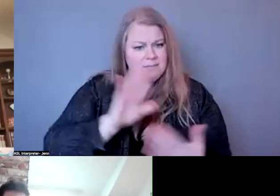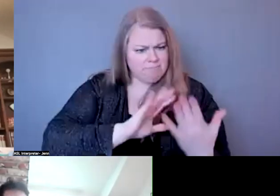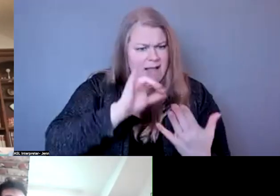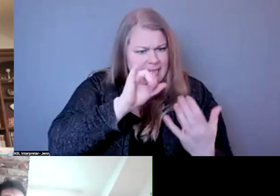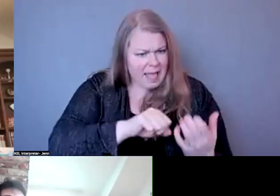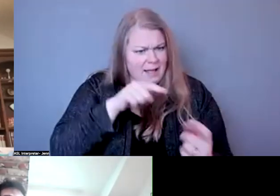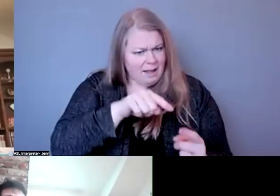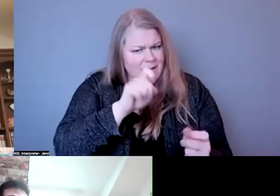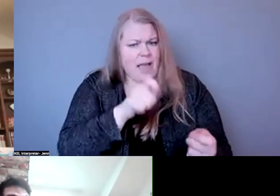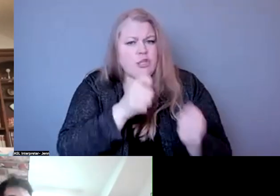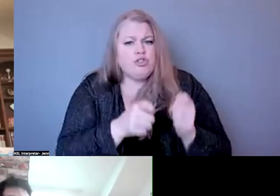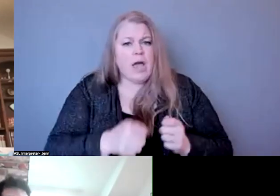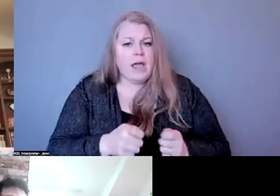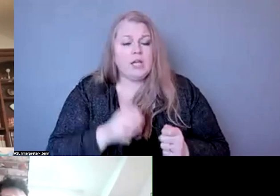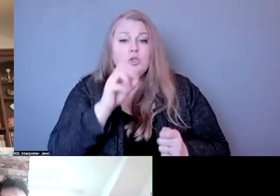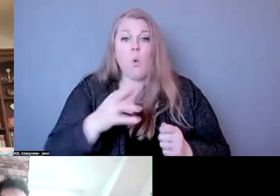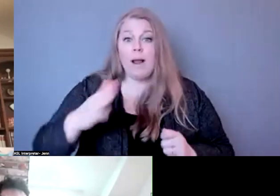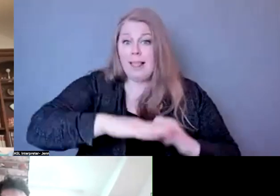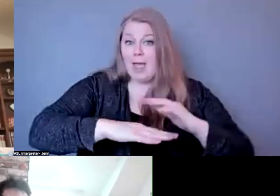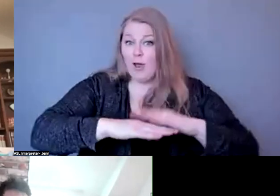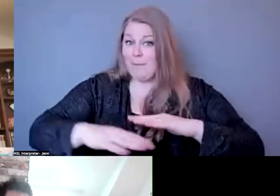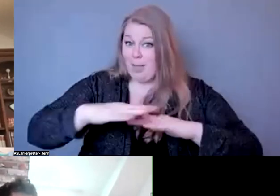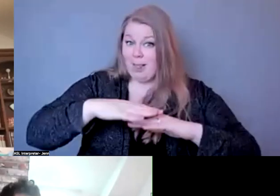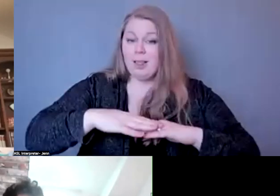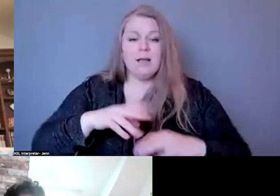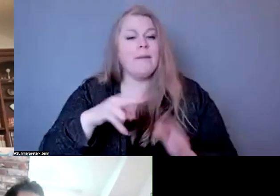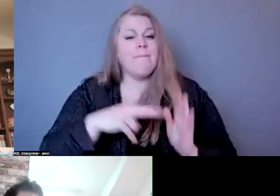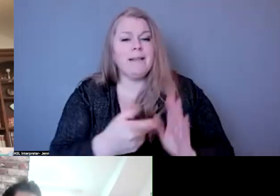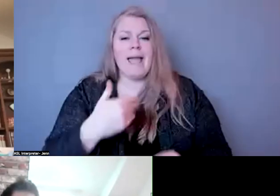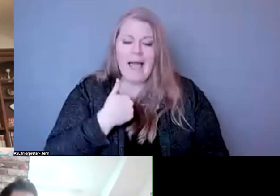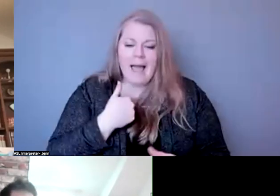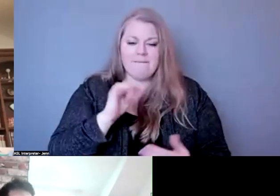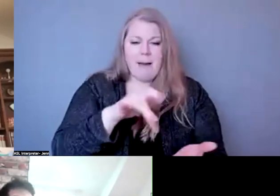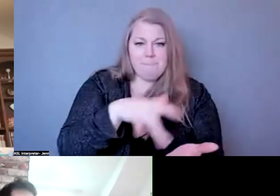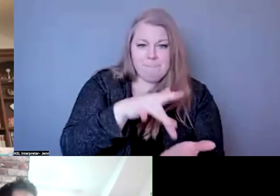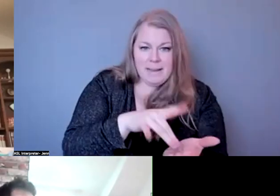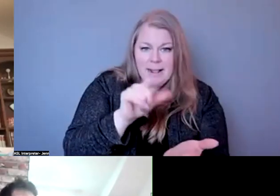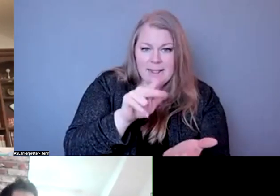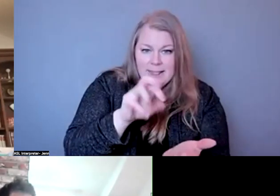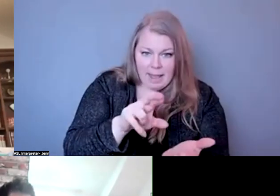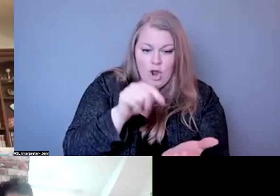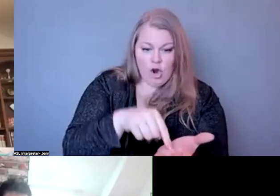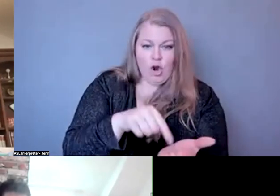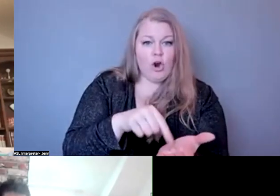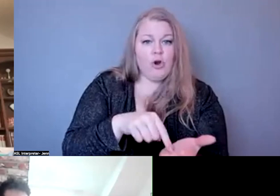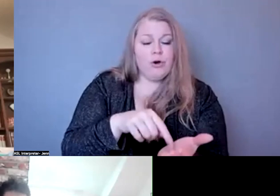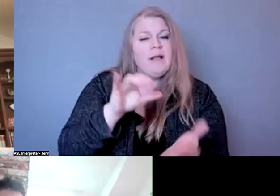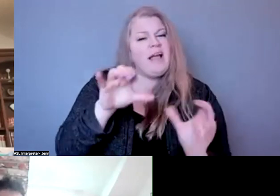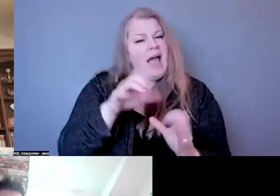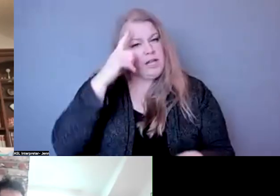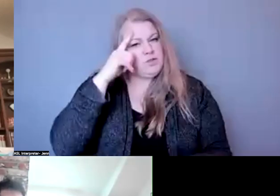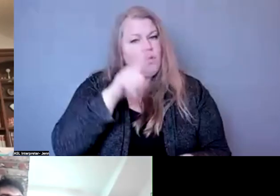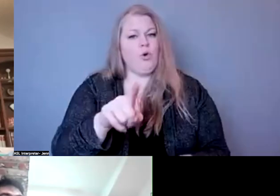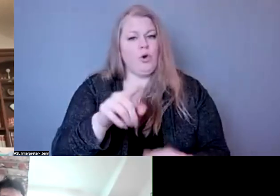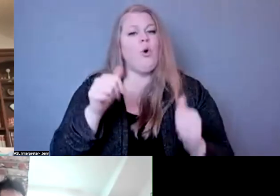customizable or that are layerable? So in other words, there's a mediation layer that acts on your behalf with